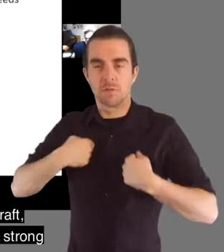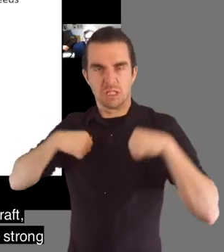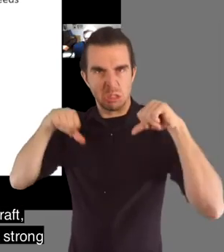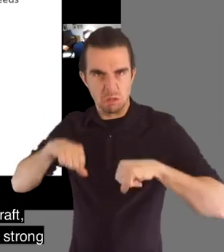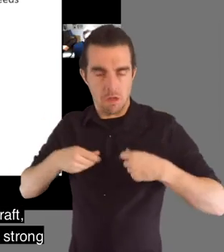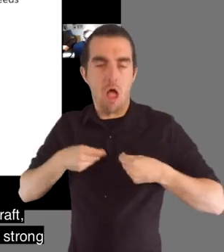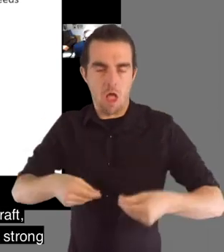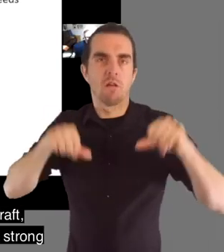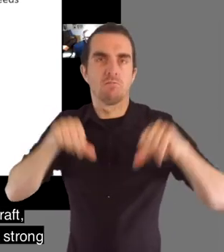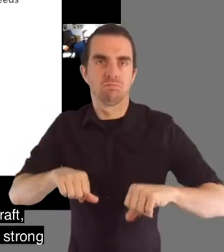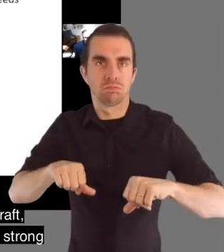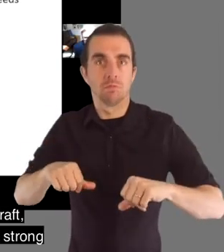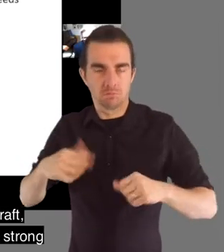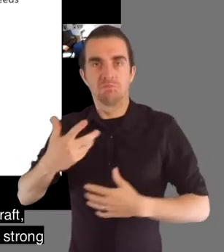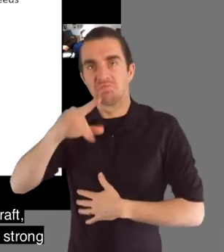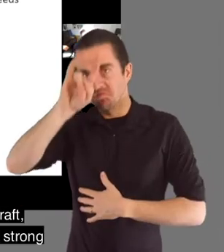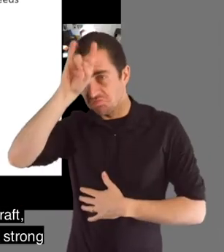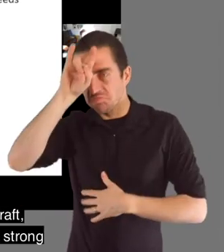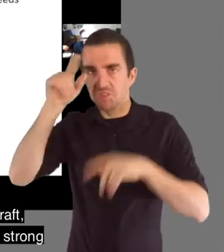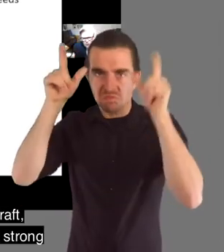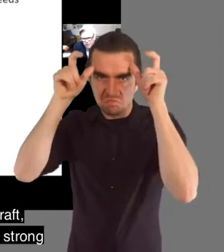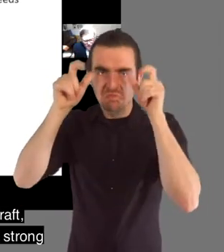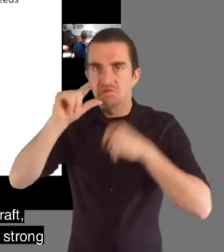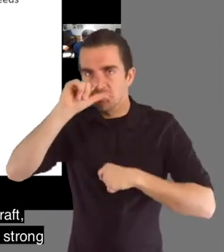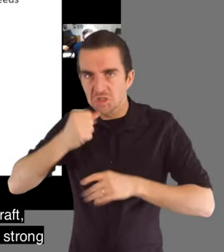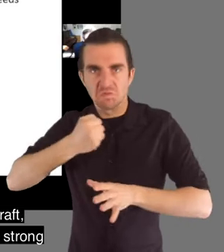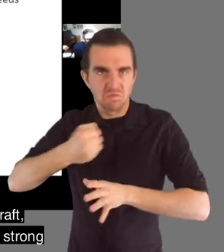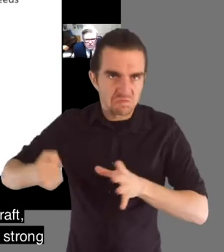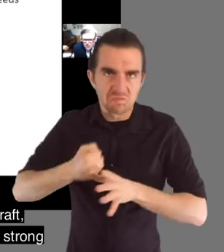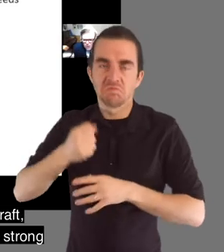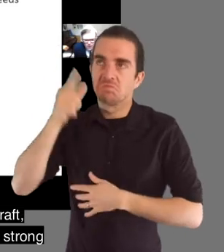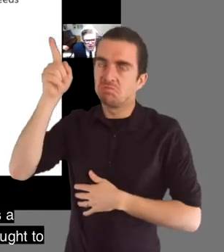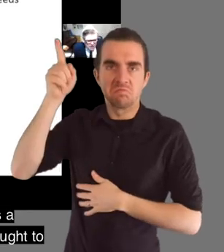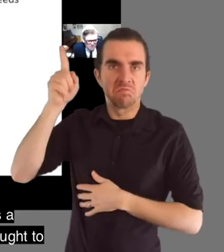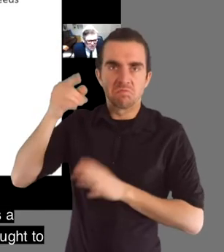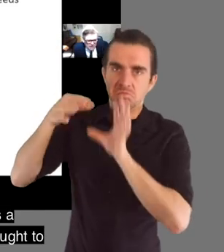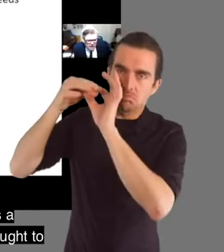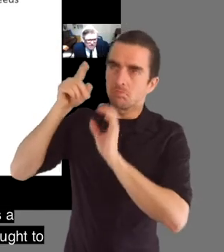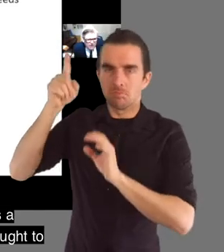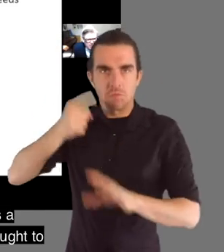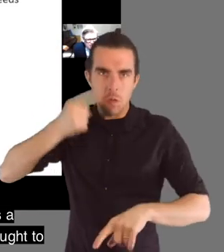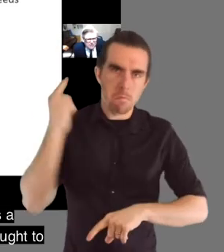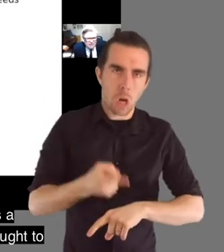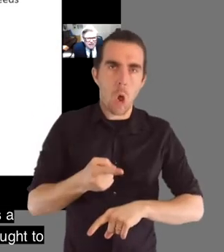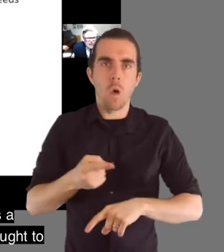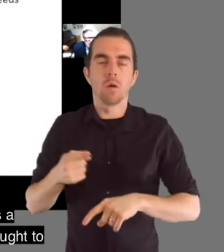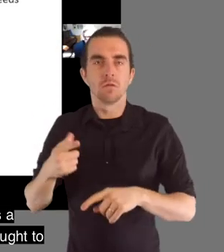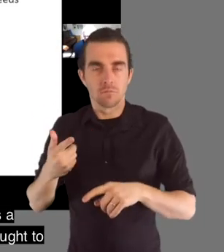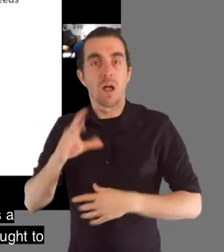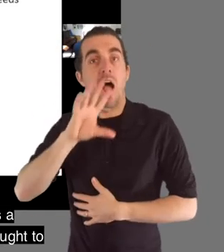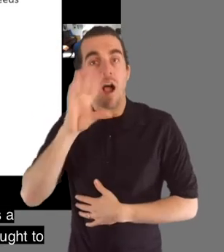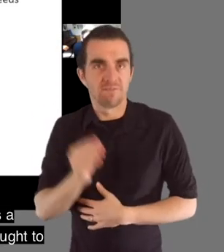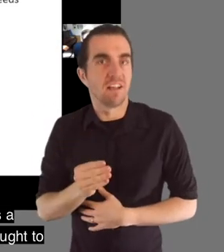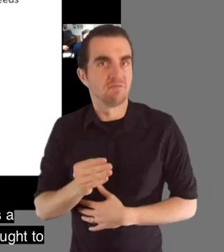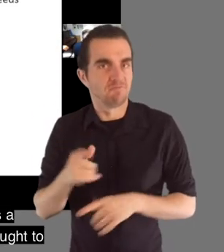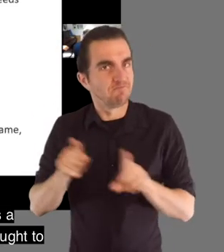forces such as demons, spirits, witchcraft, punishment or fate from God, very strong in many parts of Africa still.